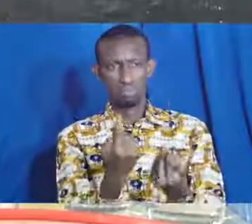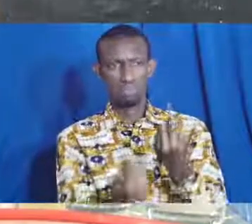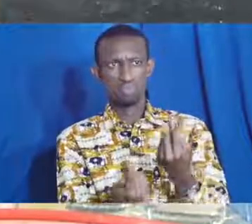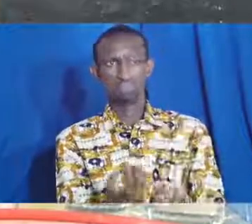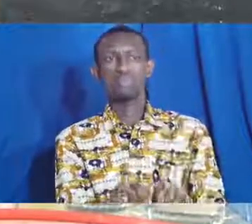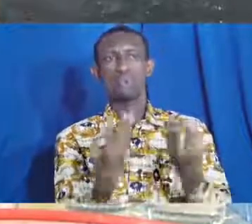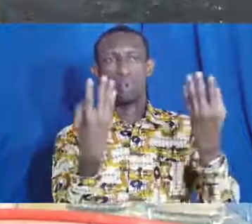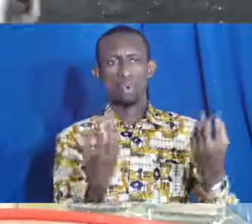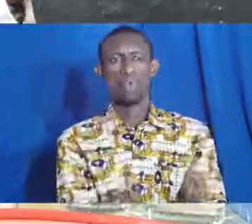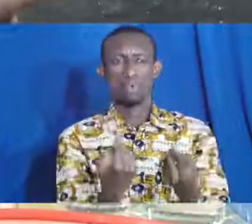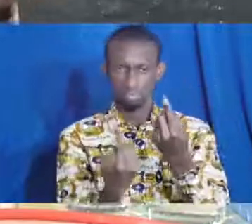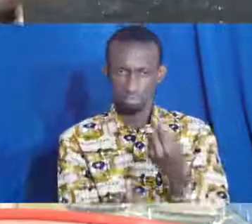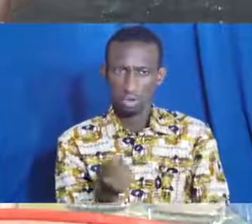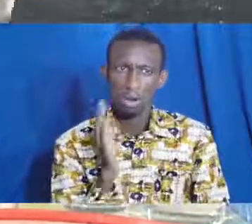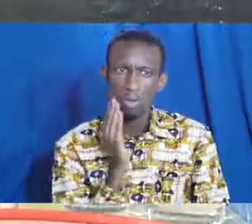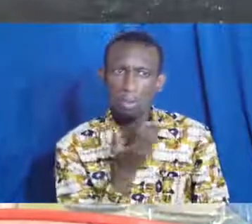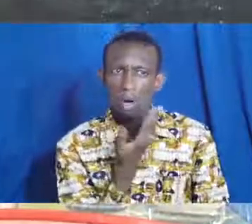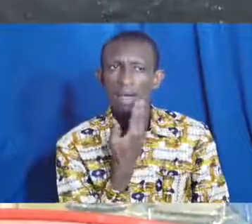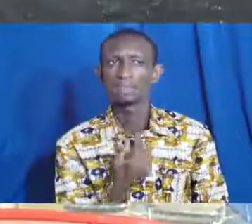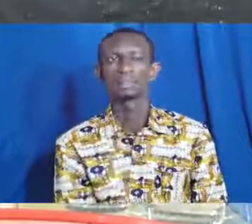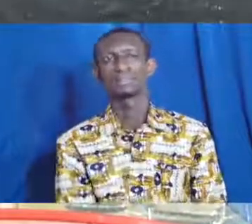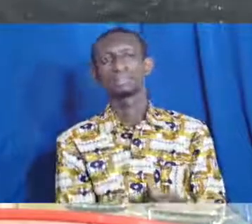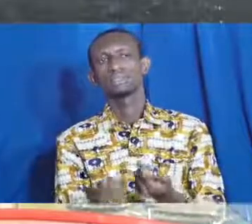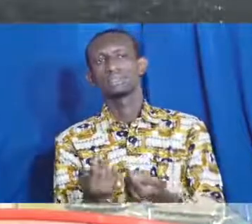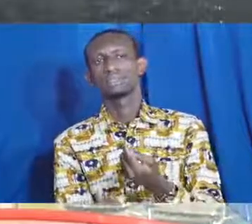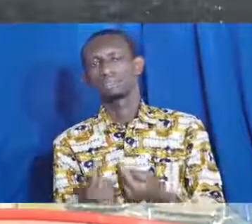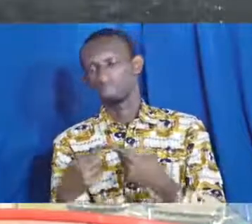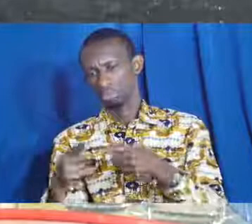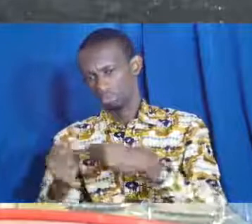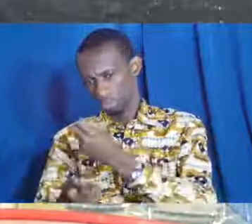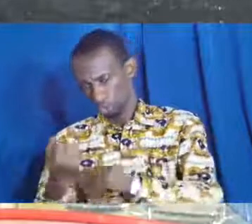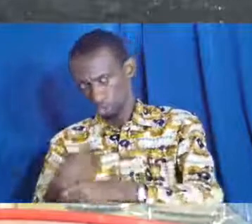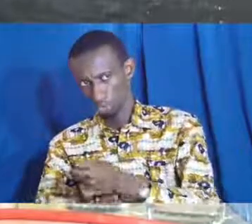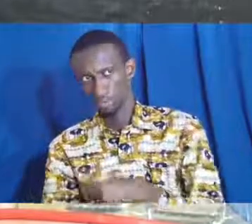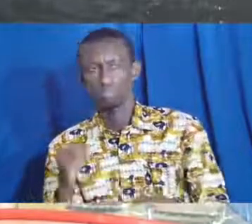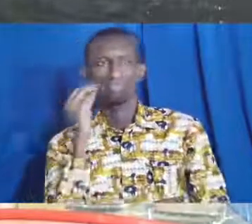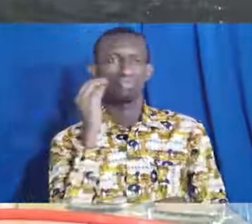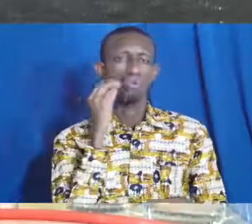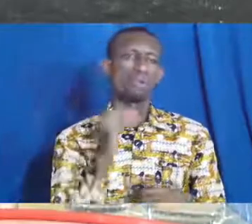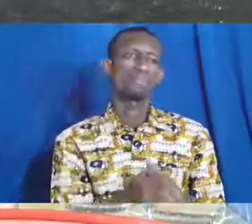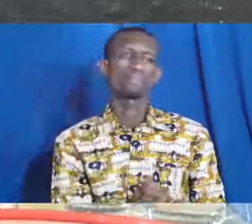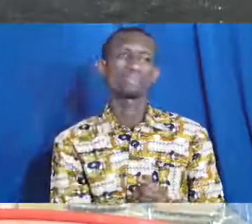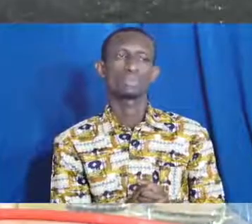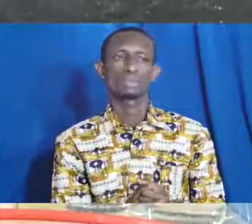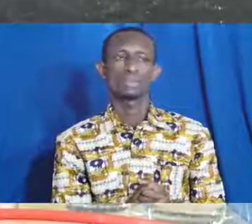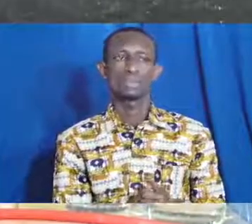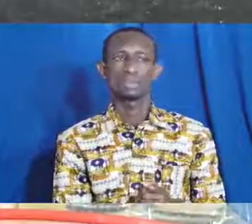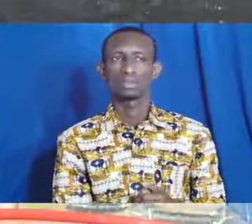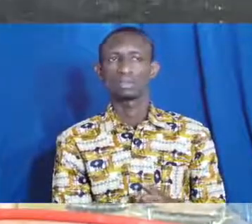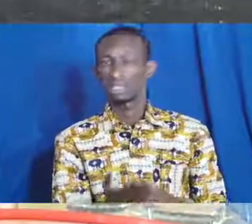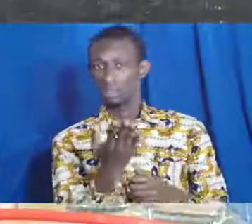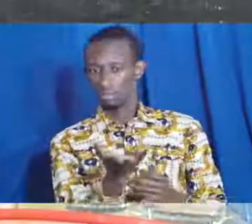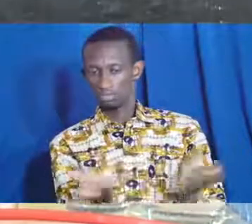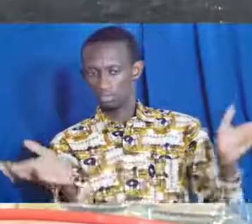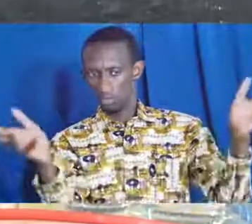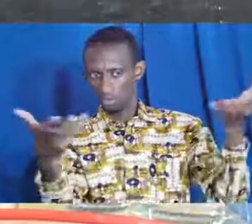other activities in our home. So it is very important to remember this reaction. So this is also